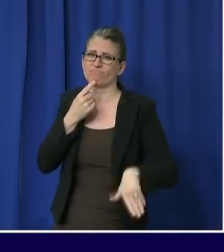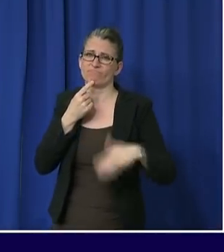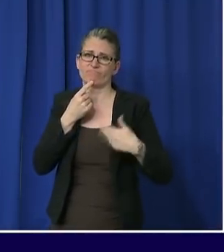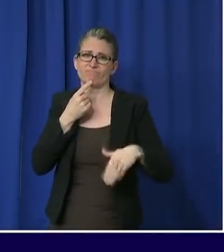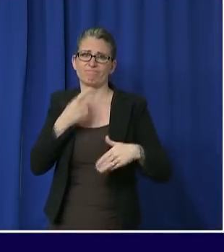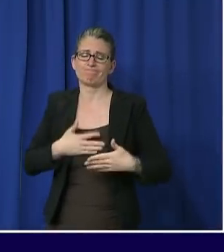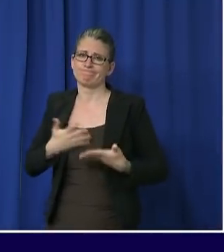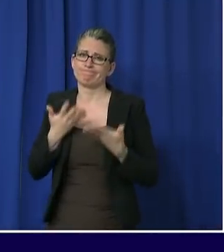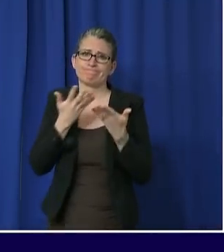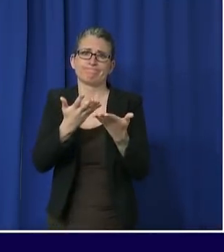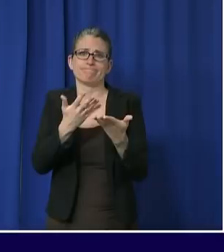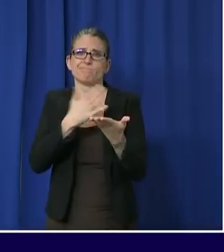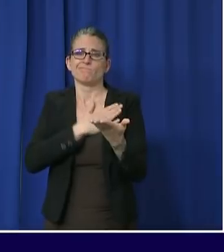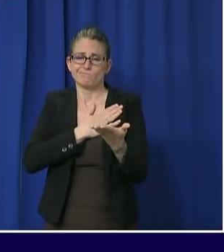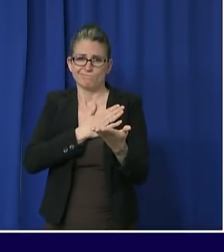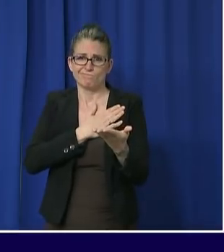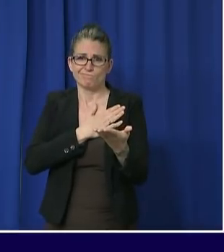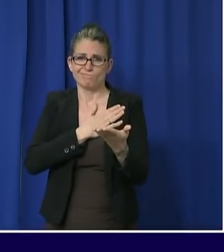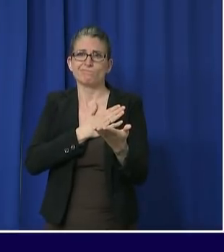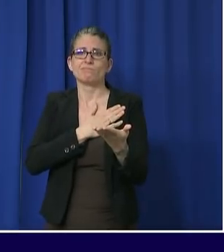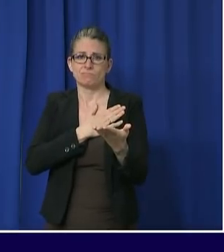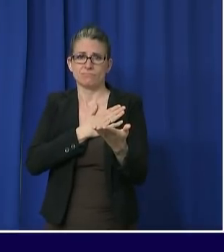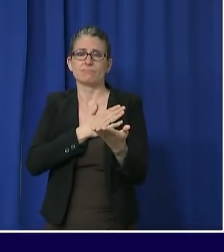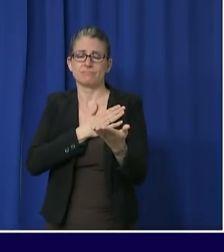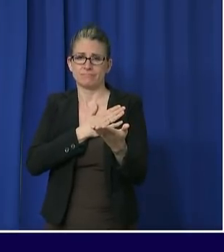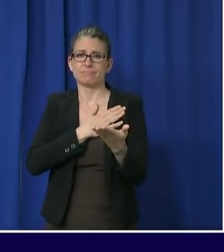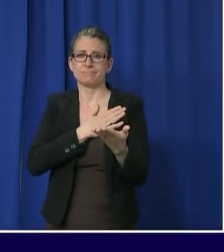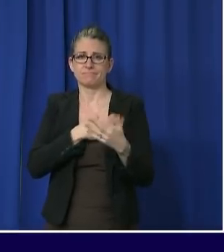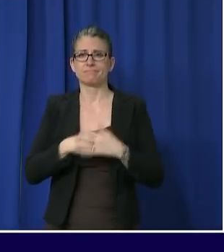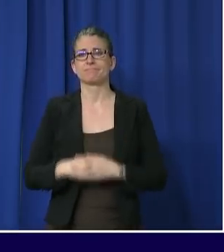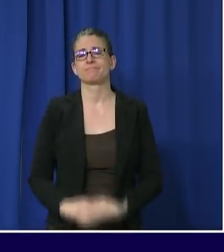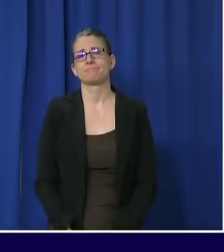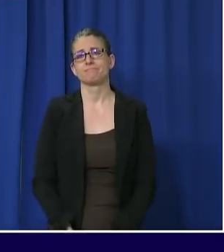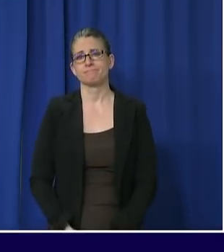those individuals during this time of grief.